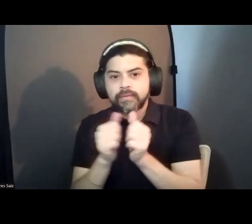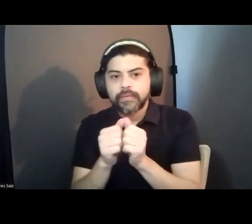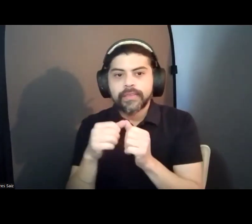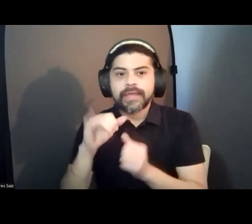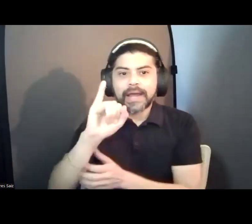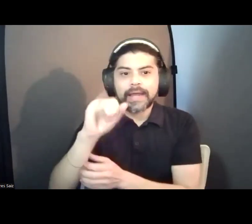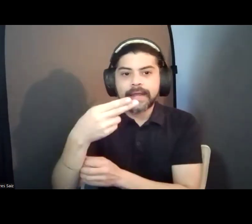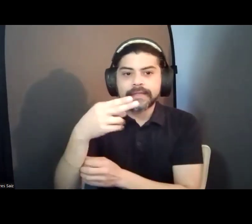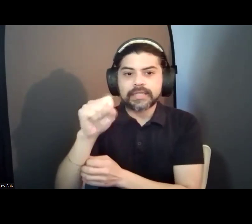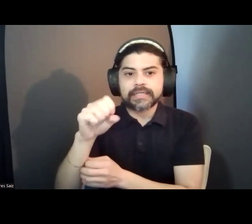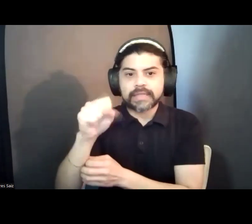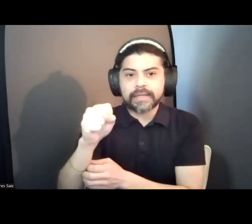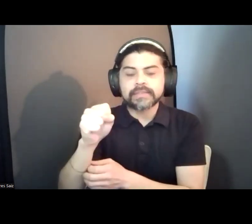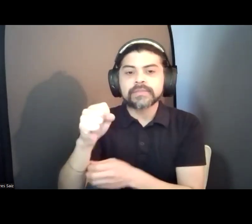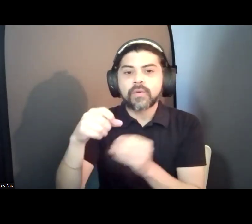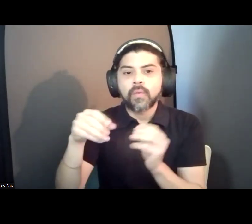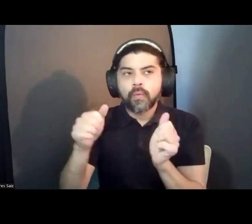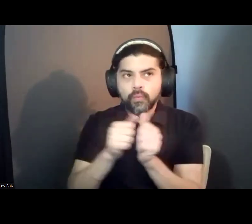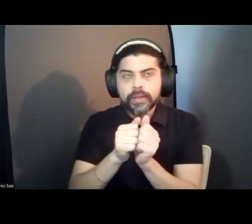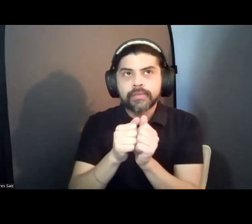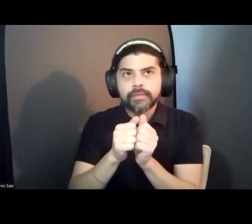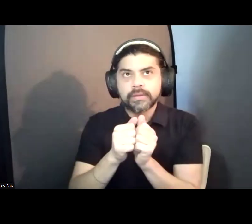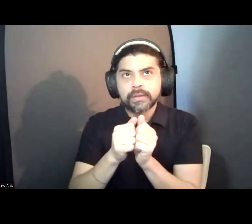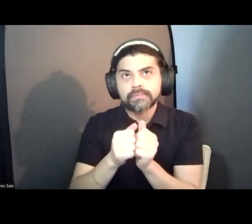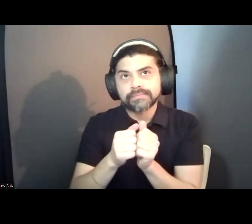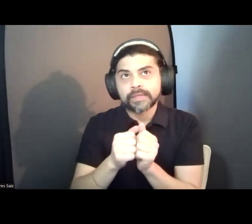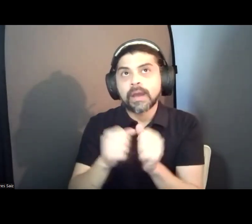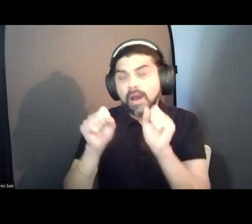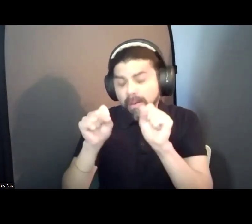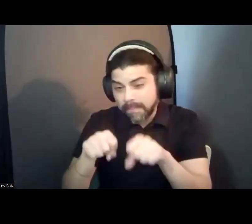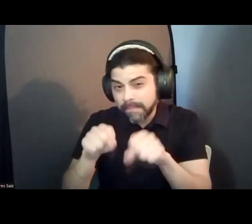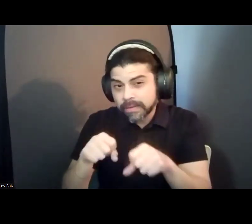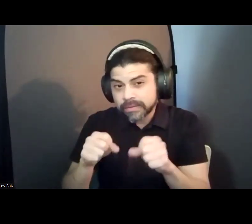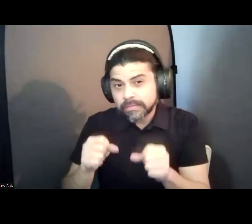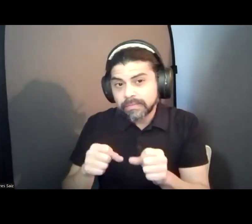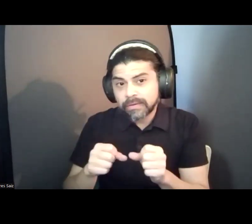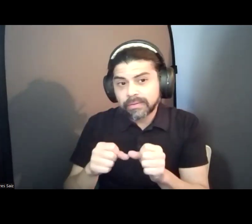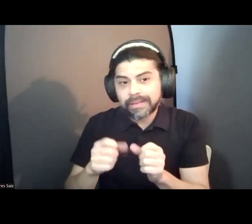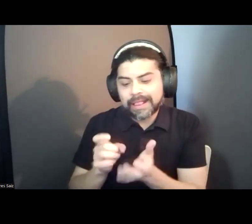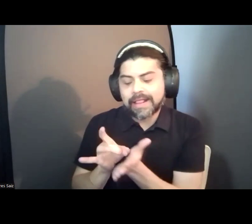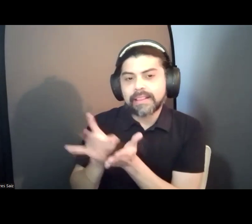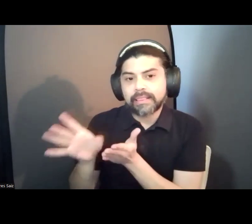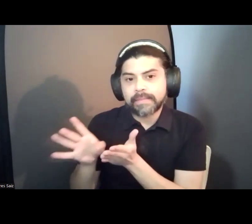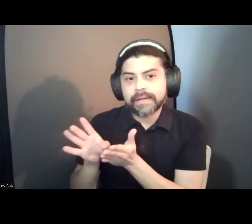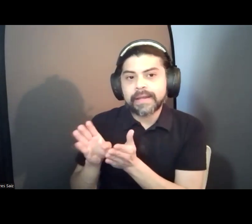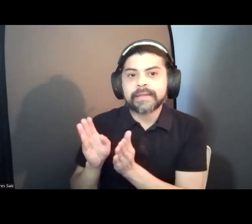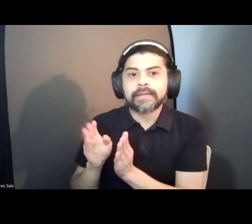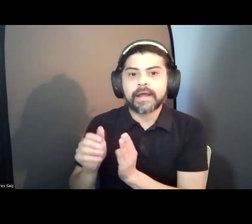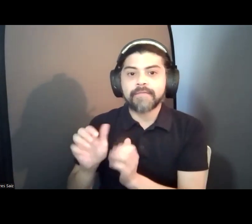example, with a proposed elimination of the provider backup registry, some changes